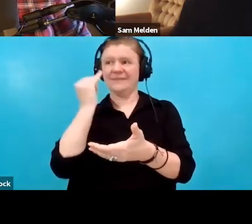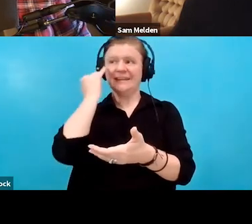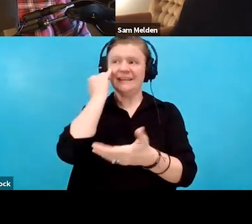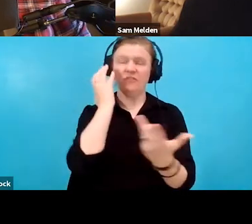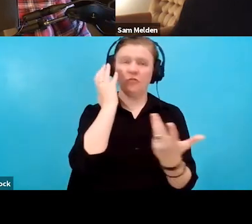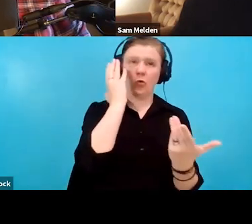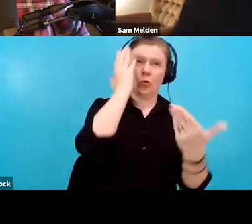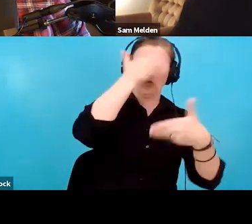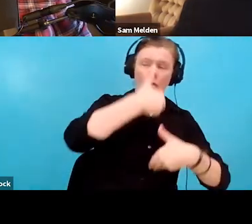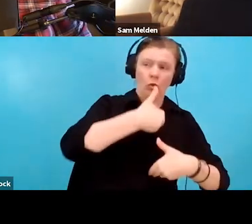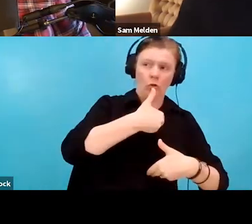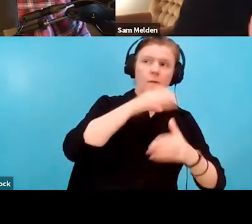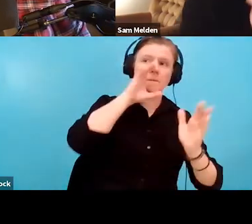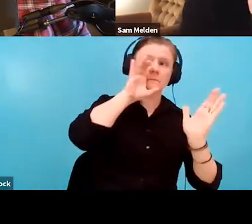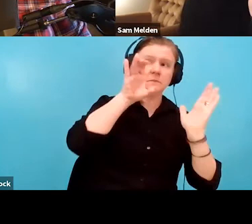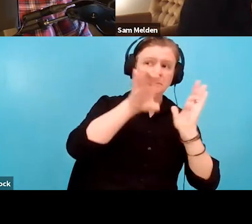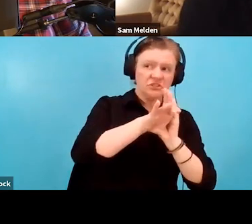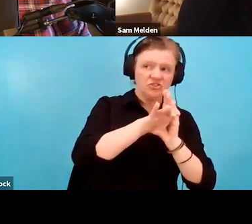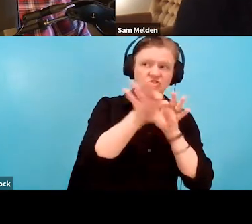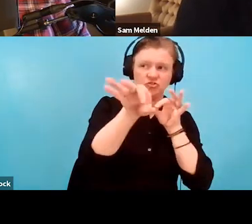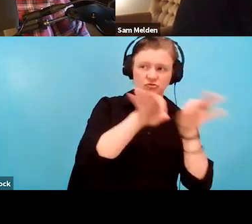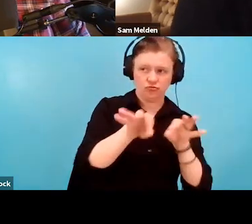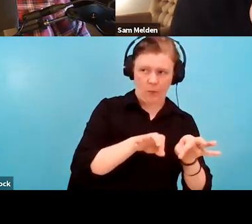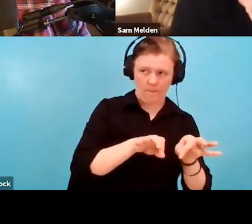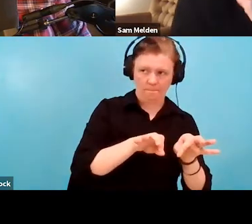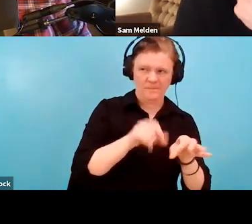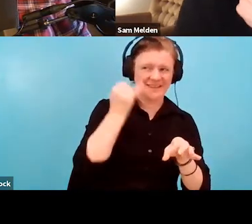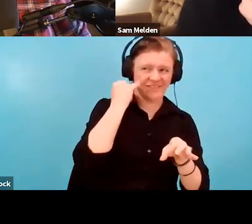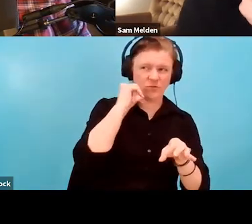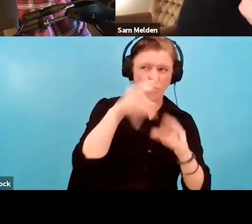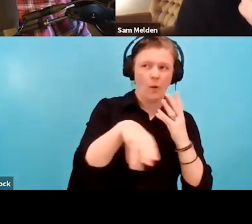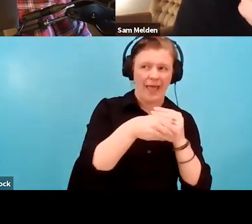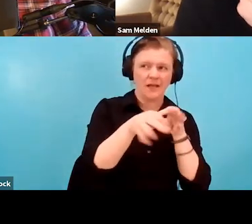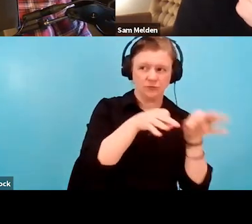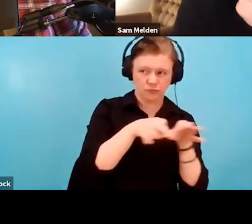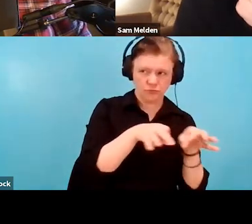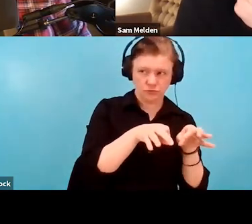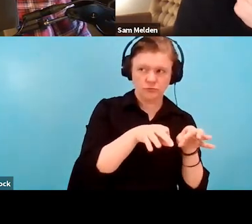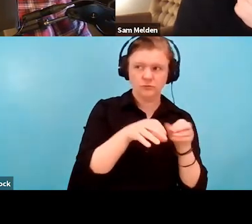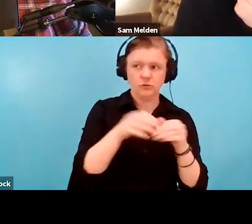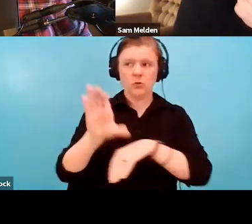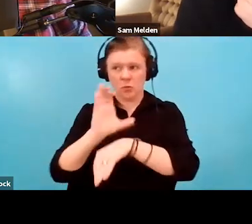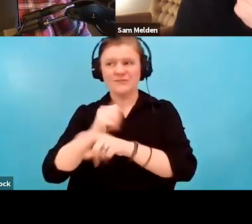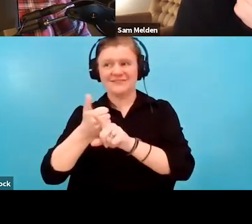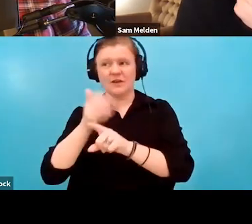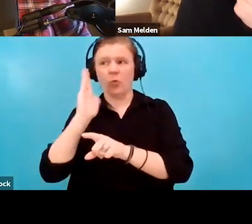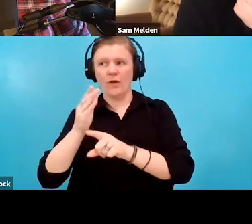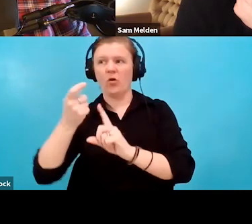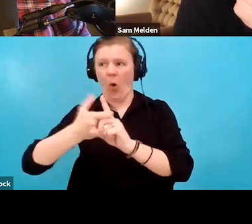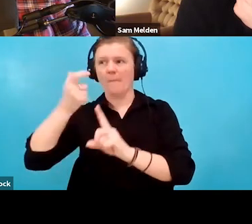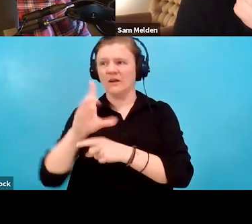and it often software will attempt to describe what it thinks it sees, what the computer can kind of make out. And very often this is the